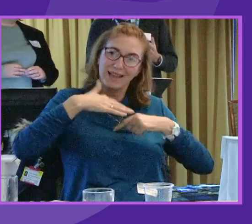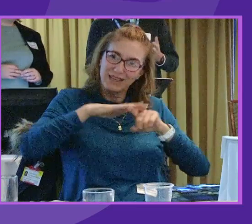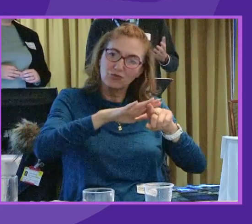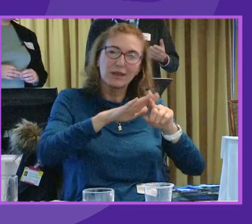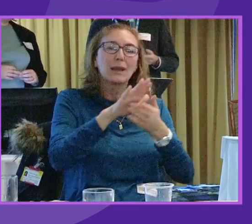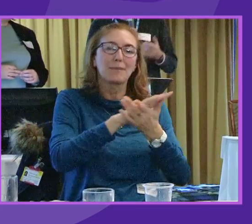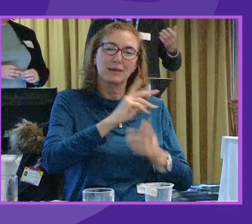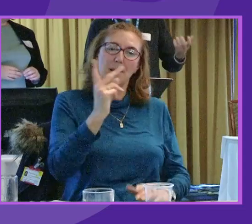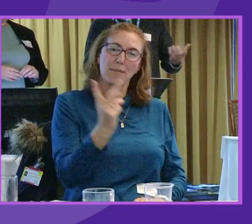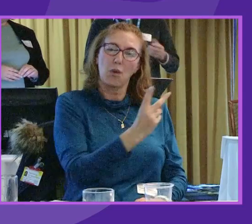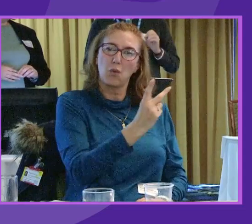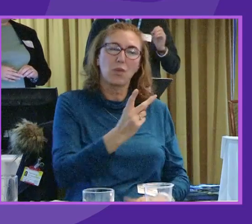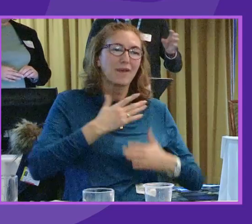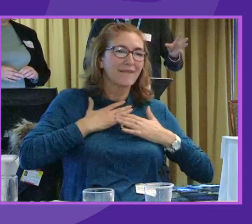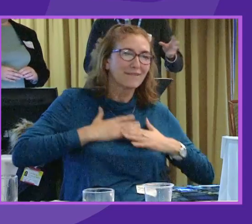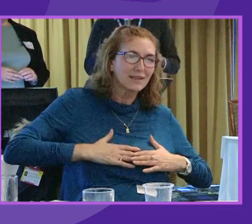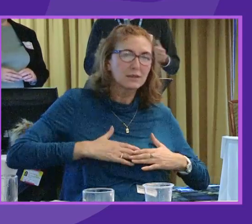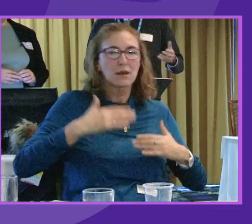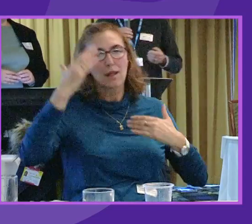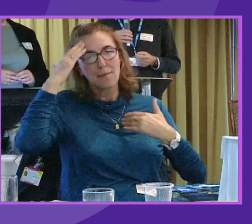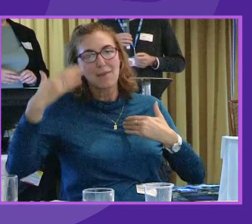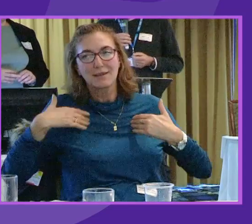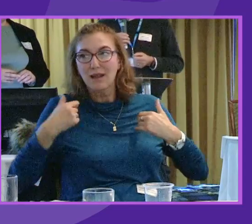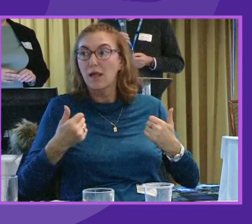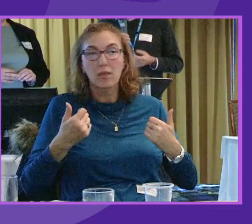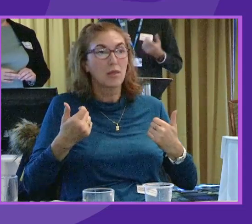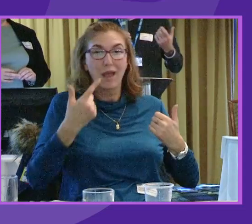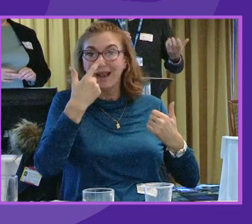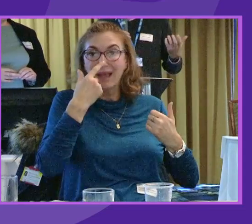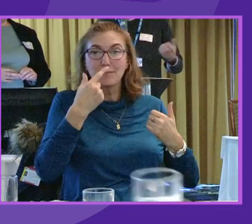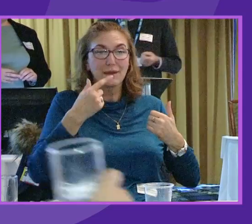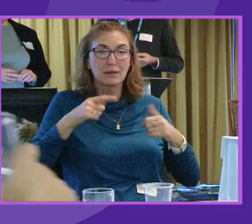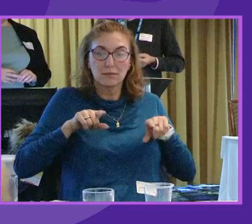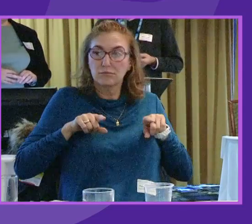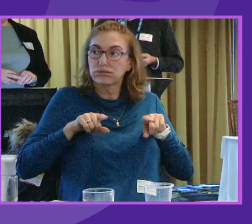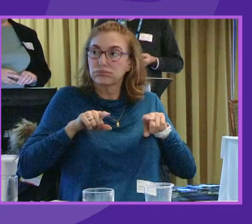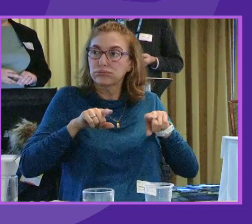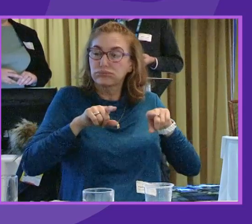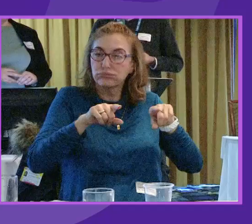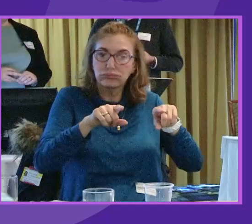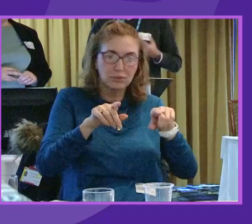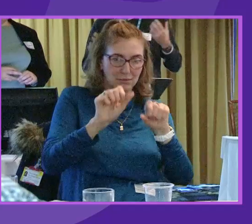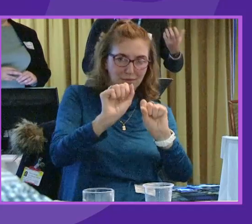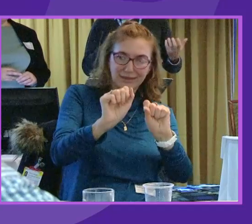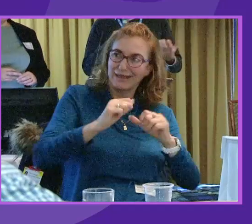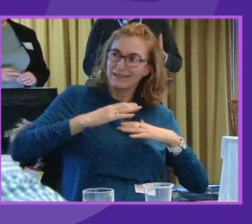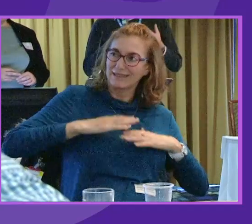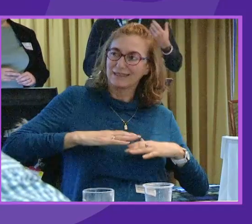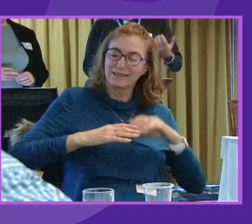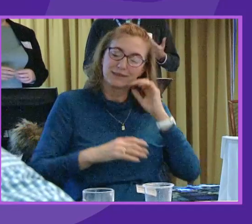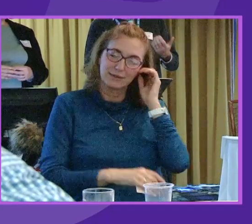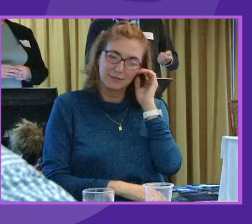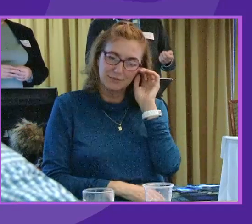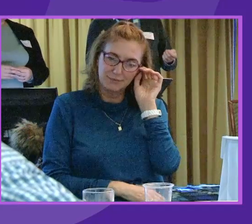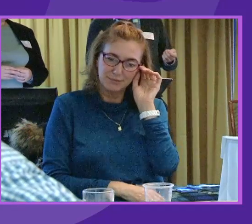a model that delivers both physical and mental health, in some cases delivers it at the same time to people with